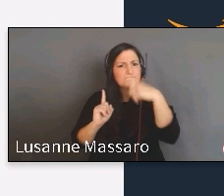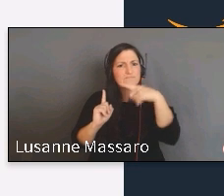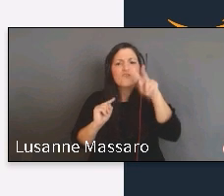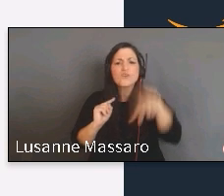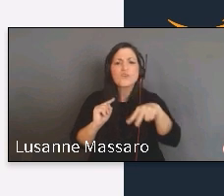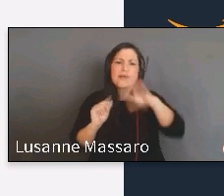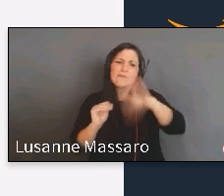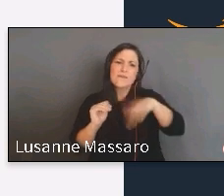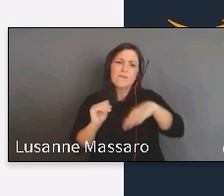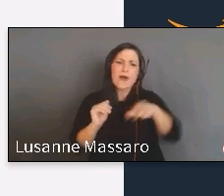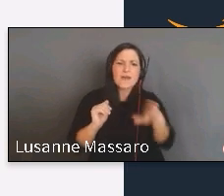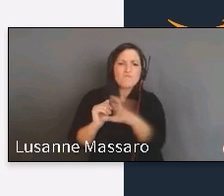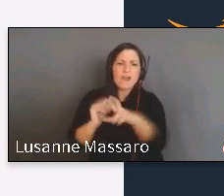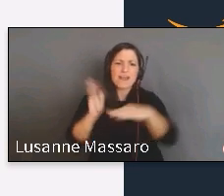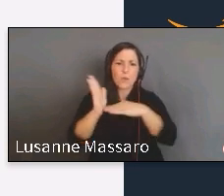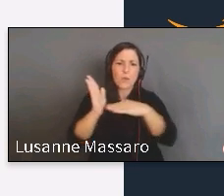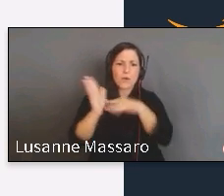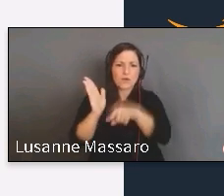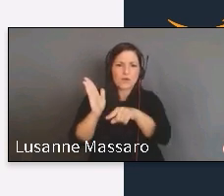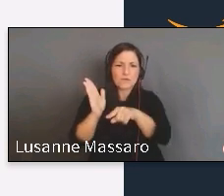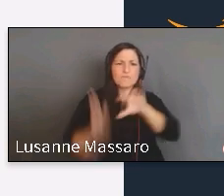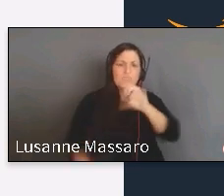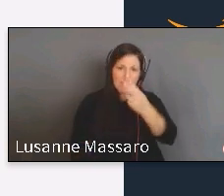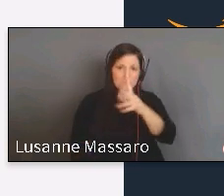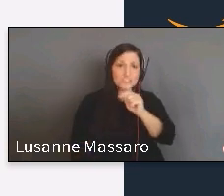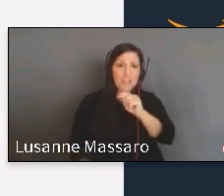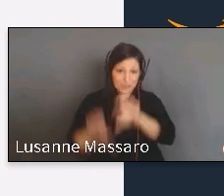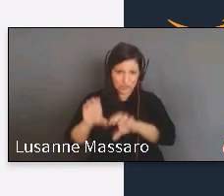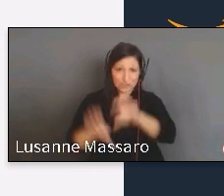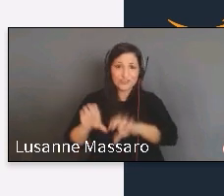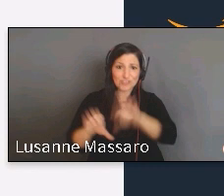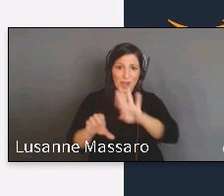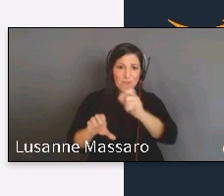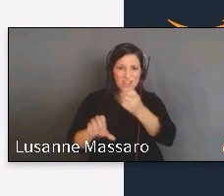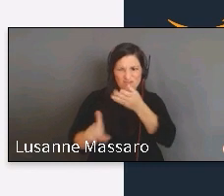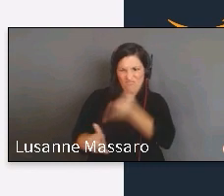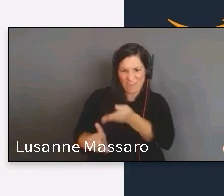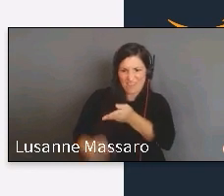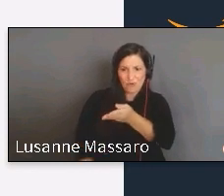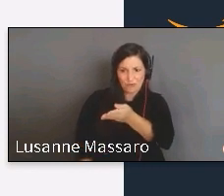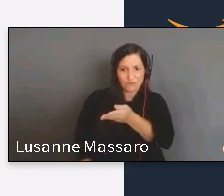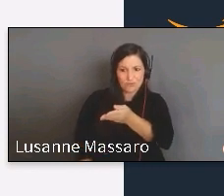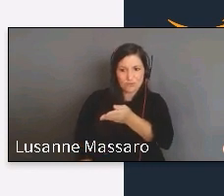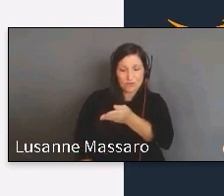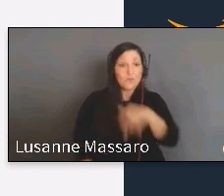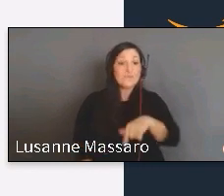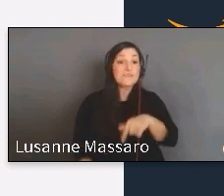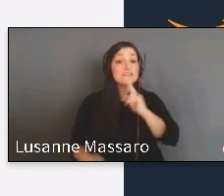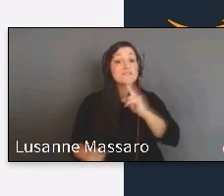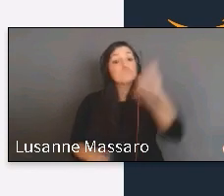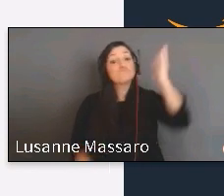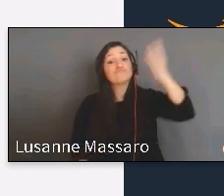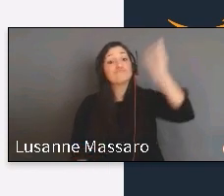right hand corner. There is a chat box right there. So at the end of the presentation, we'll be taking